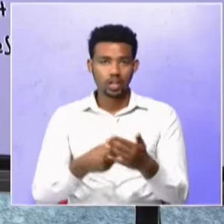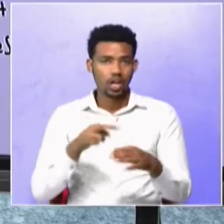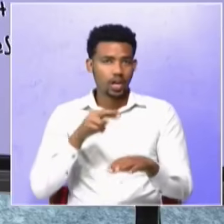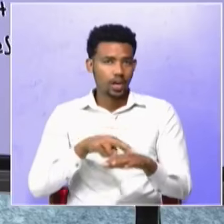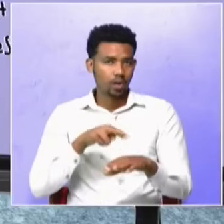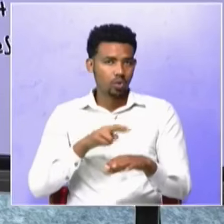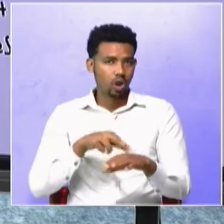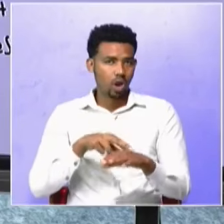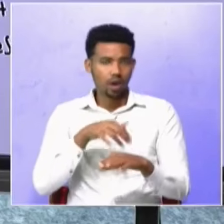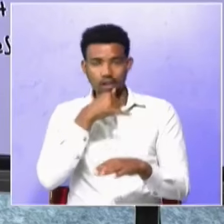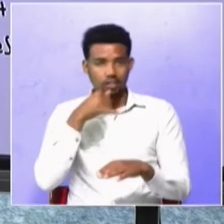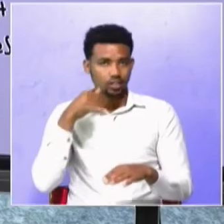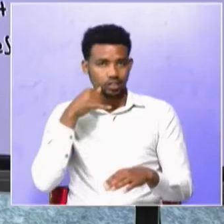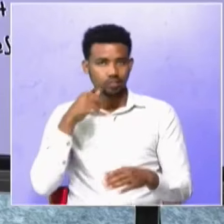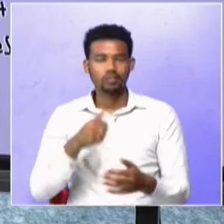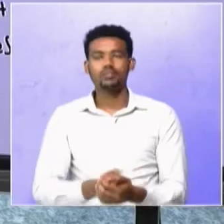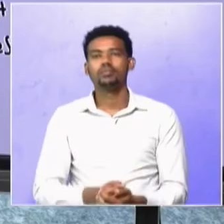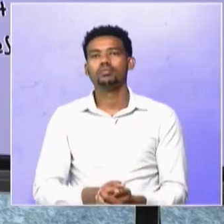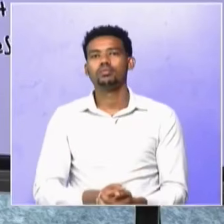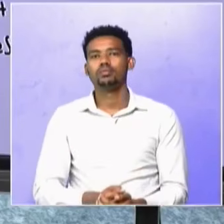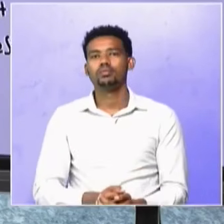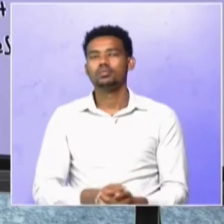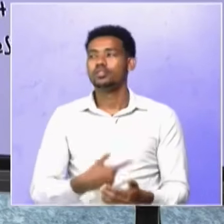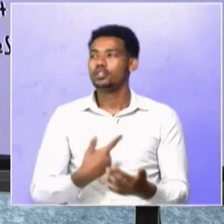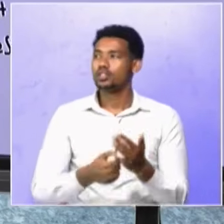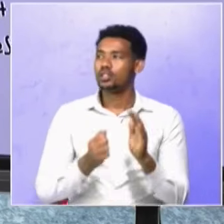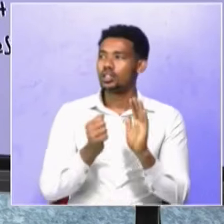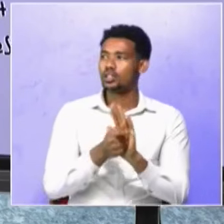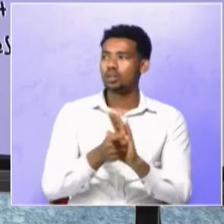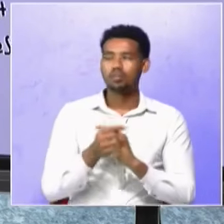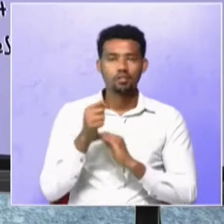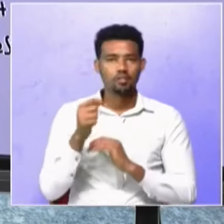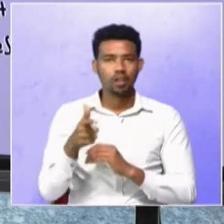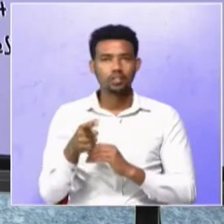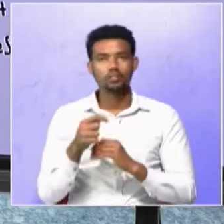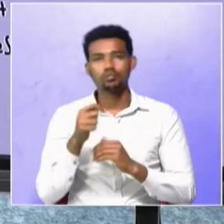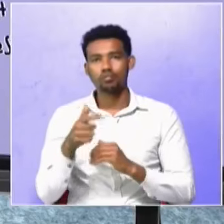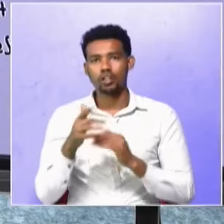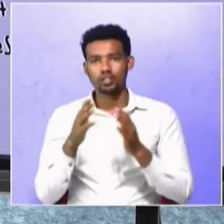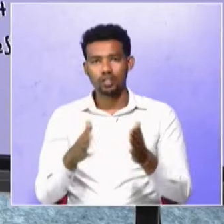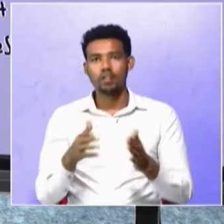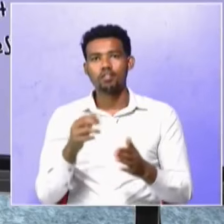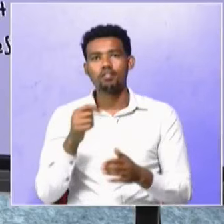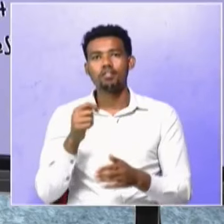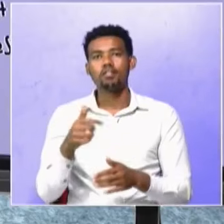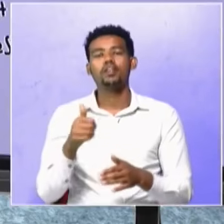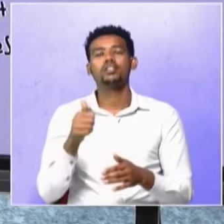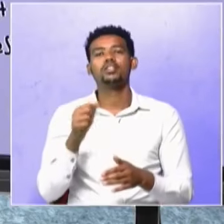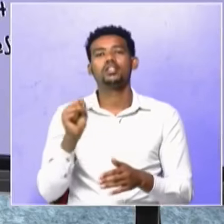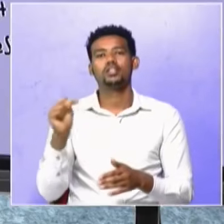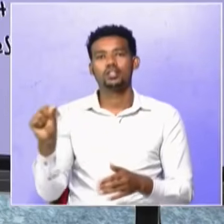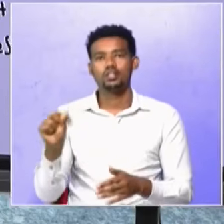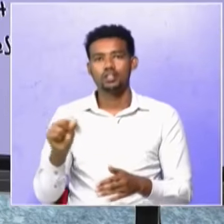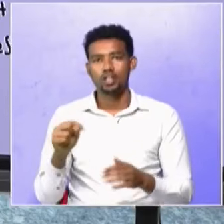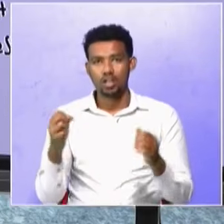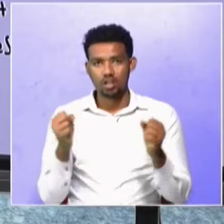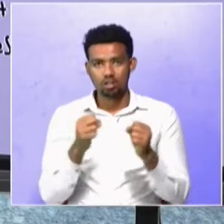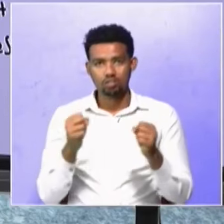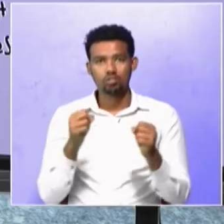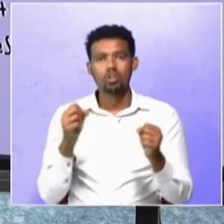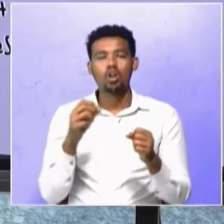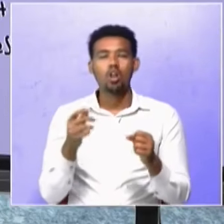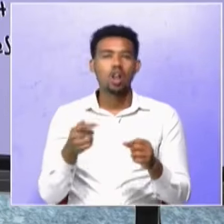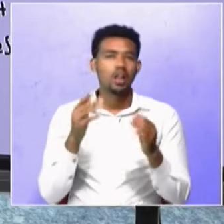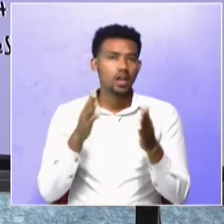regular adjectives. Look, this example, fast, faster, fastest. Cold, colder,